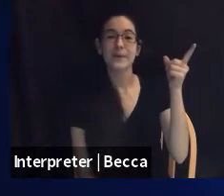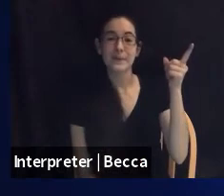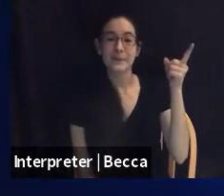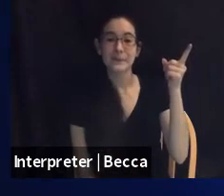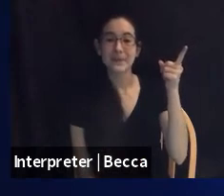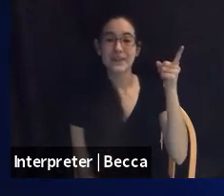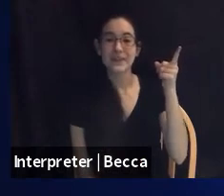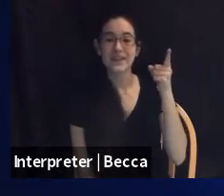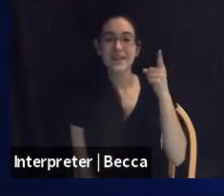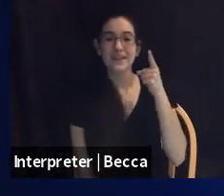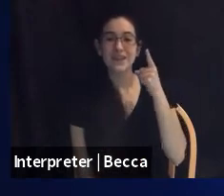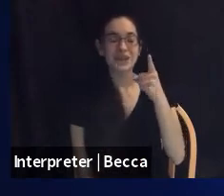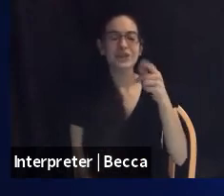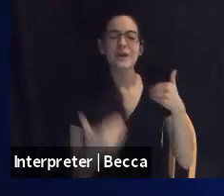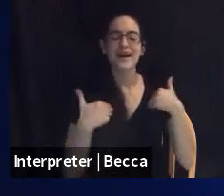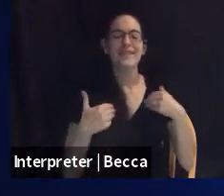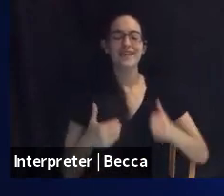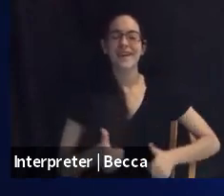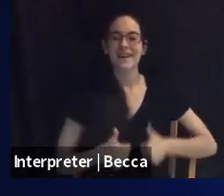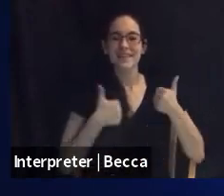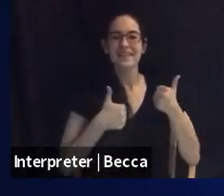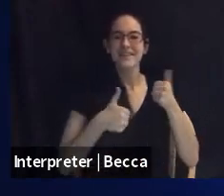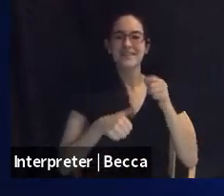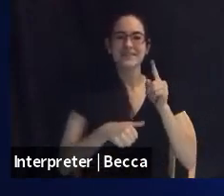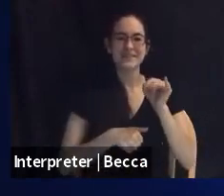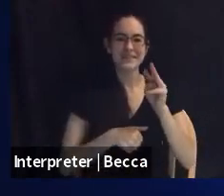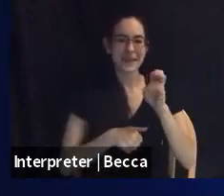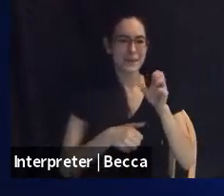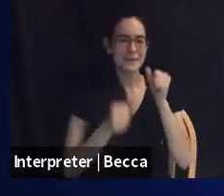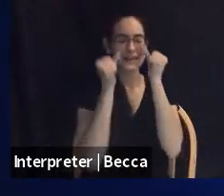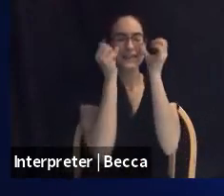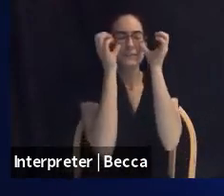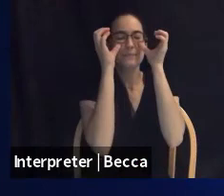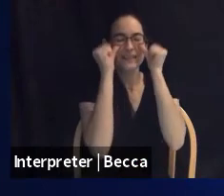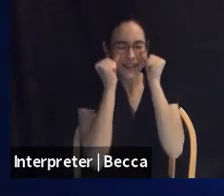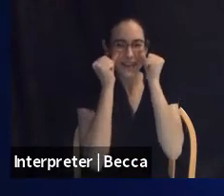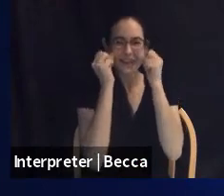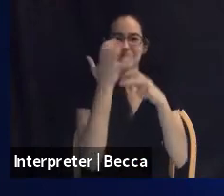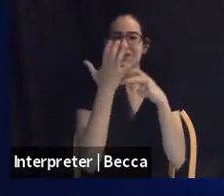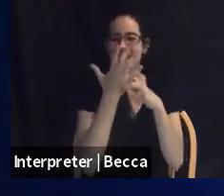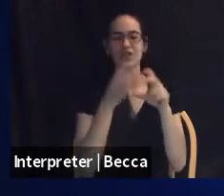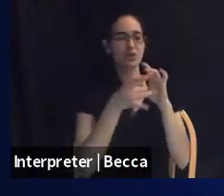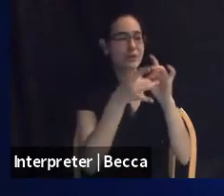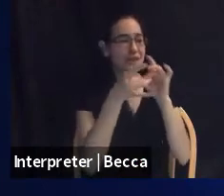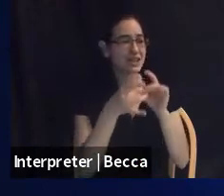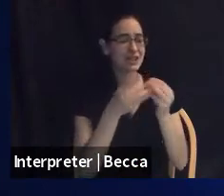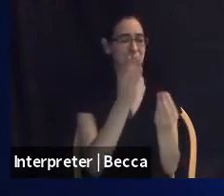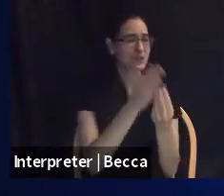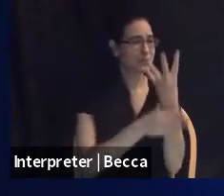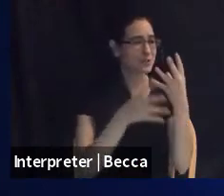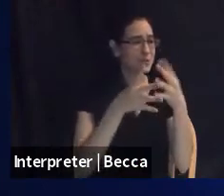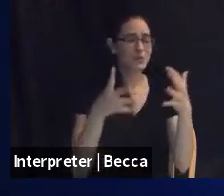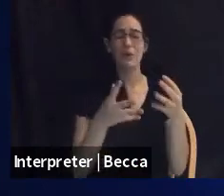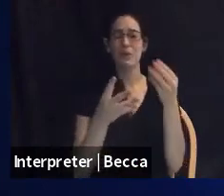you get a lifetime spectacular of relationships and growth and food and communal